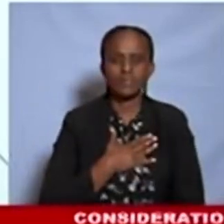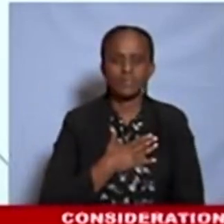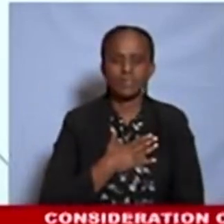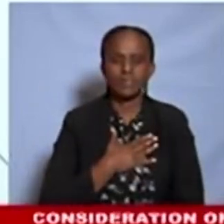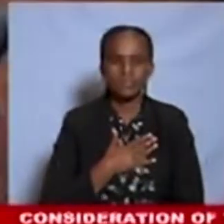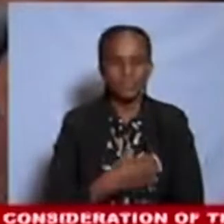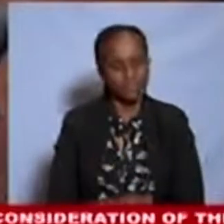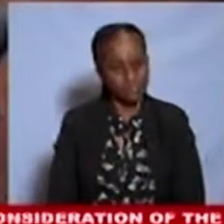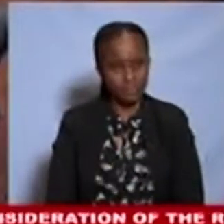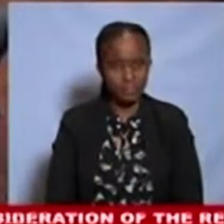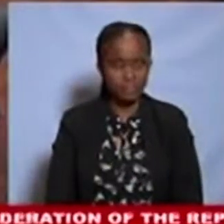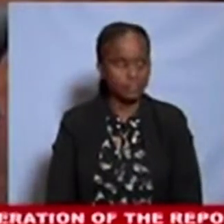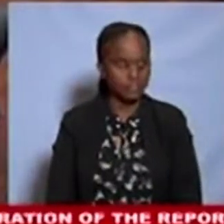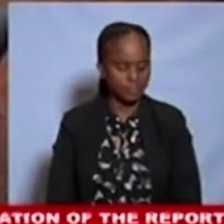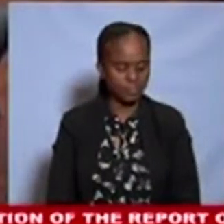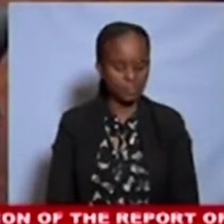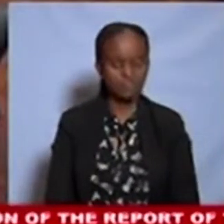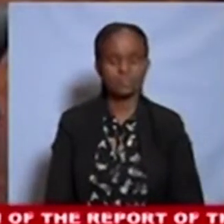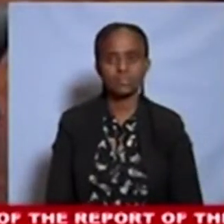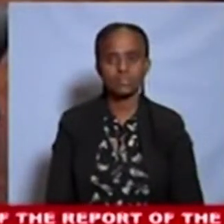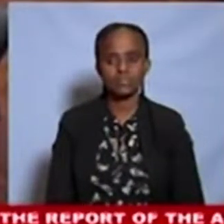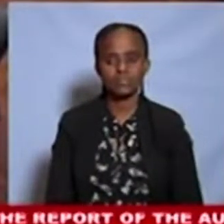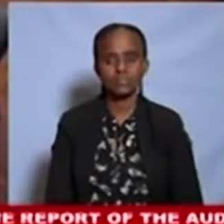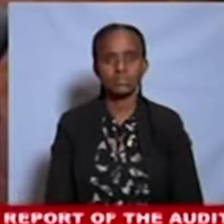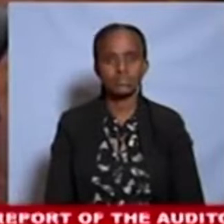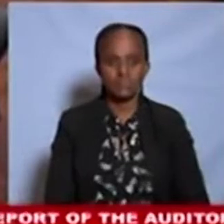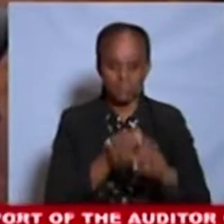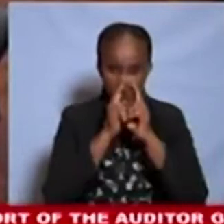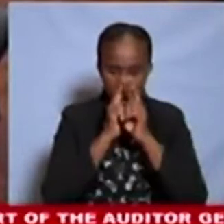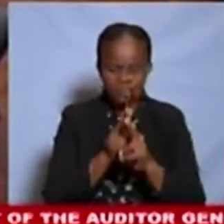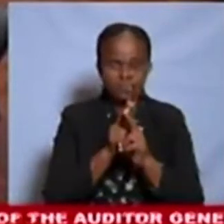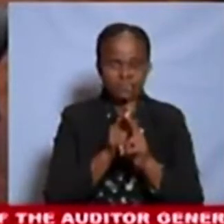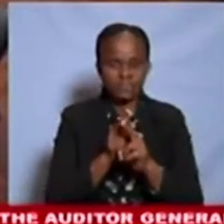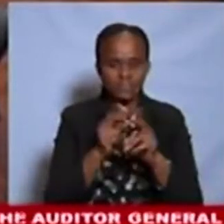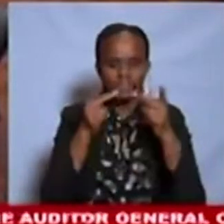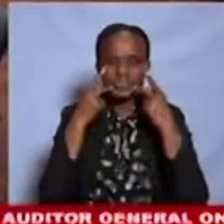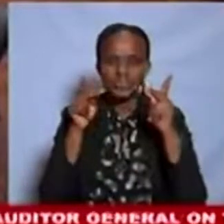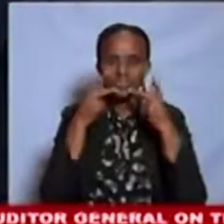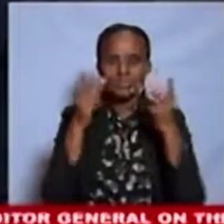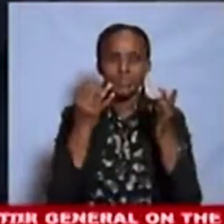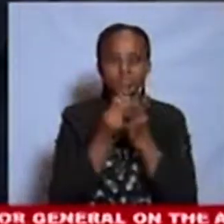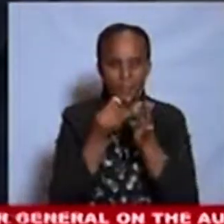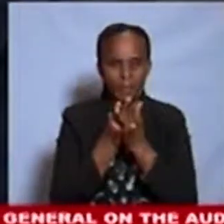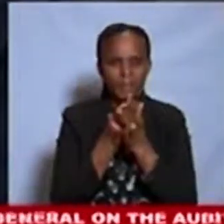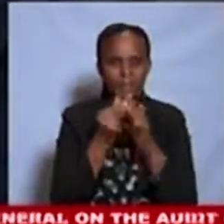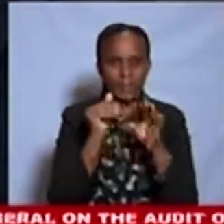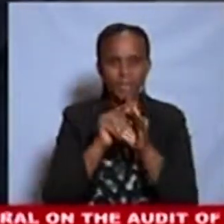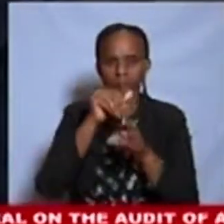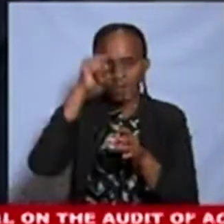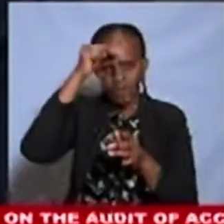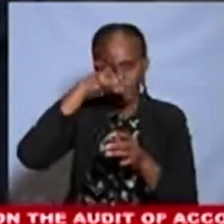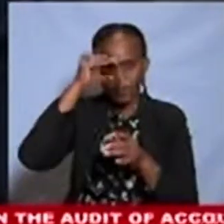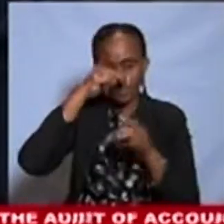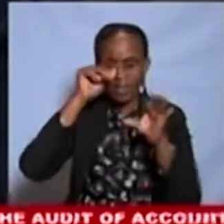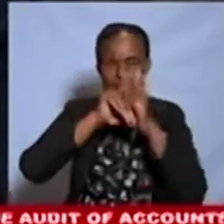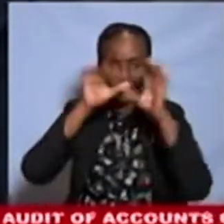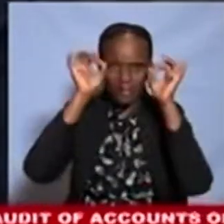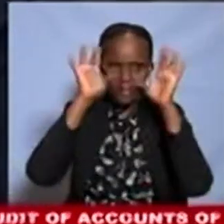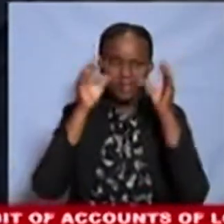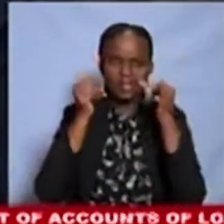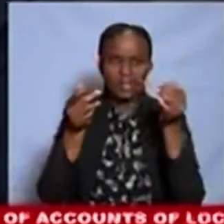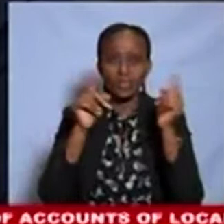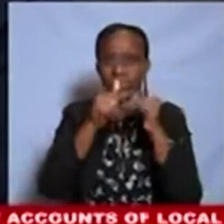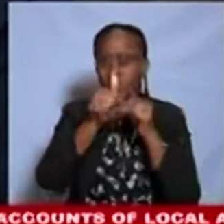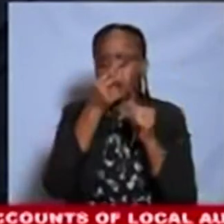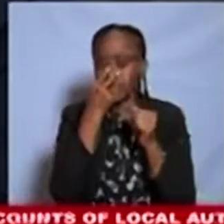Honorable Korona. Thank you, Chair. I think public funds in Namwara are in danger. Because when you